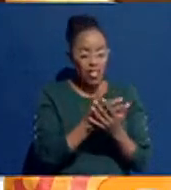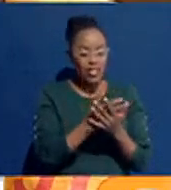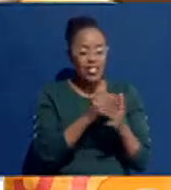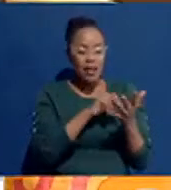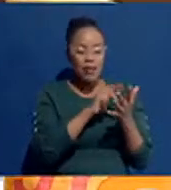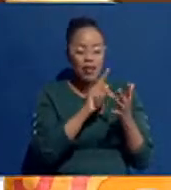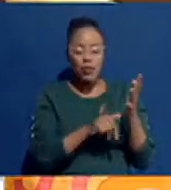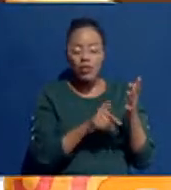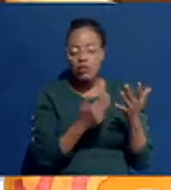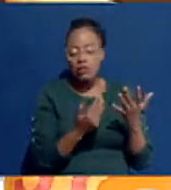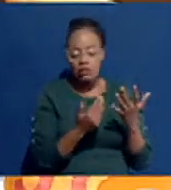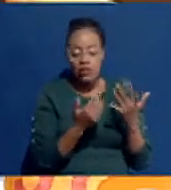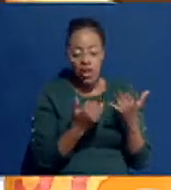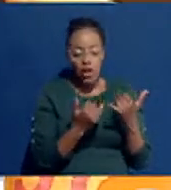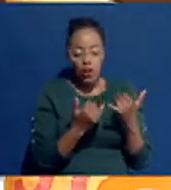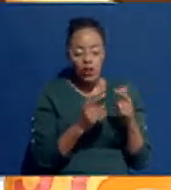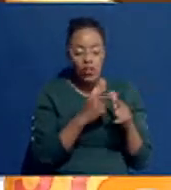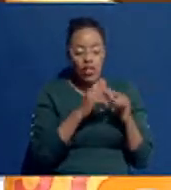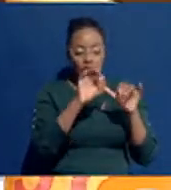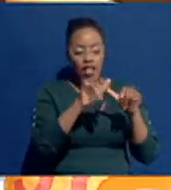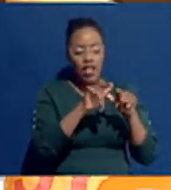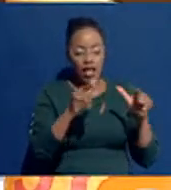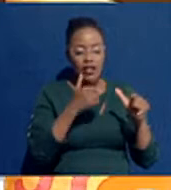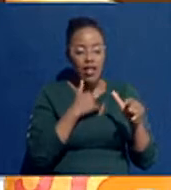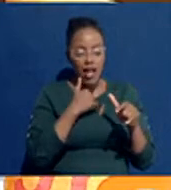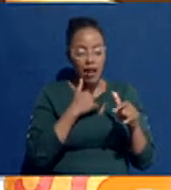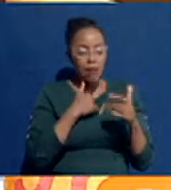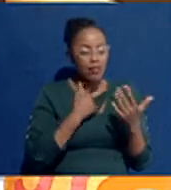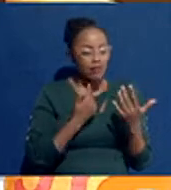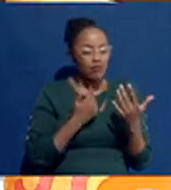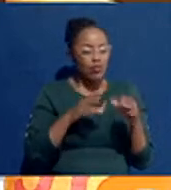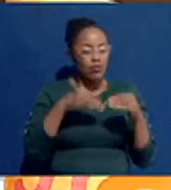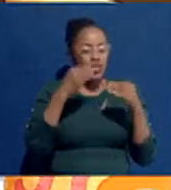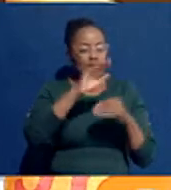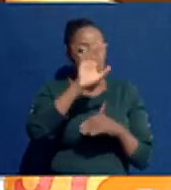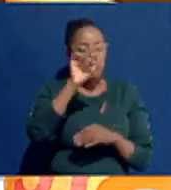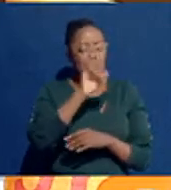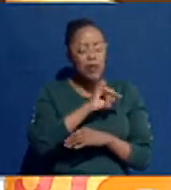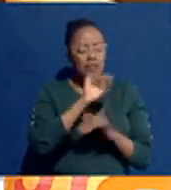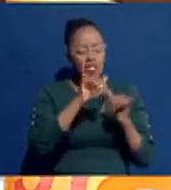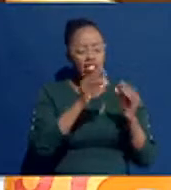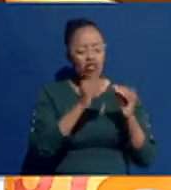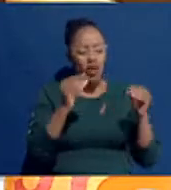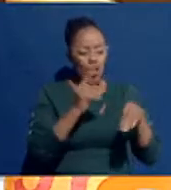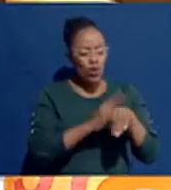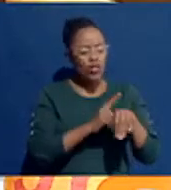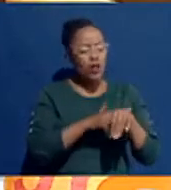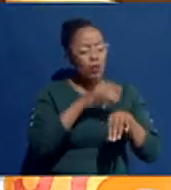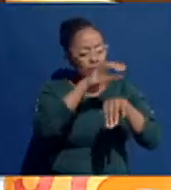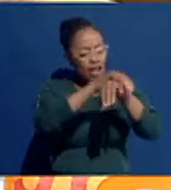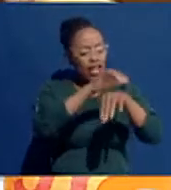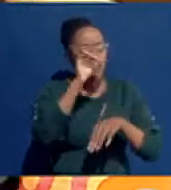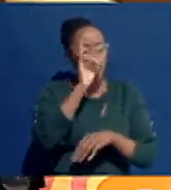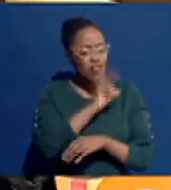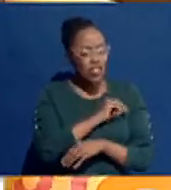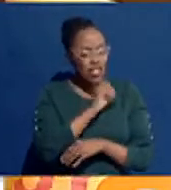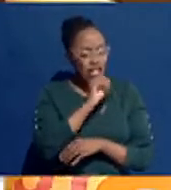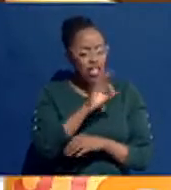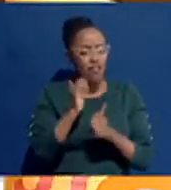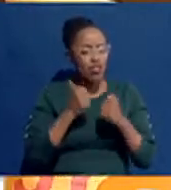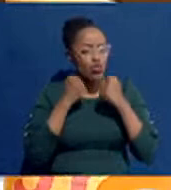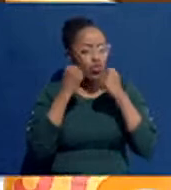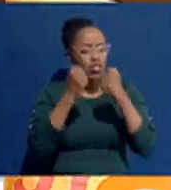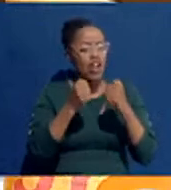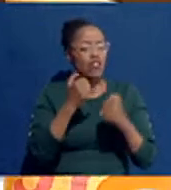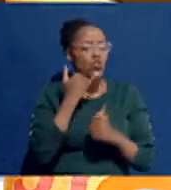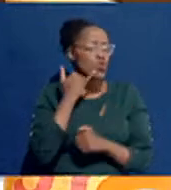during KANU time. The land was grabbed during KANU time. It takes time. We have recovered. If you drive to